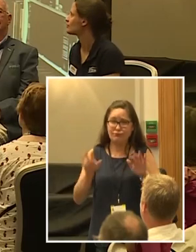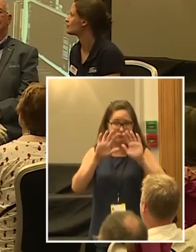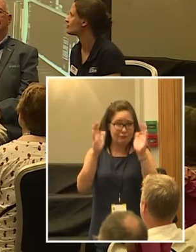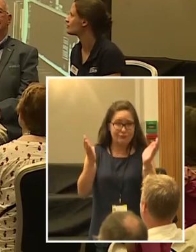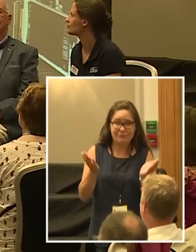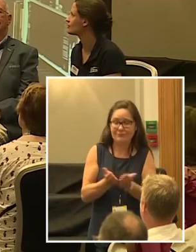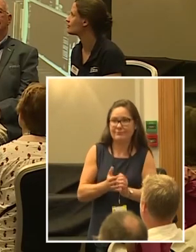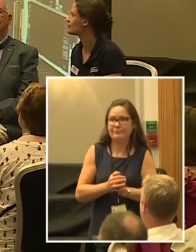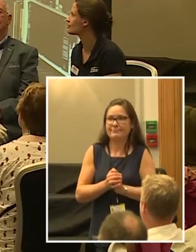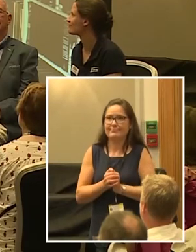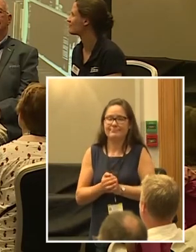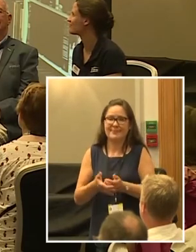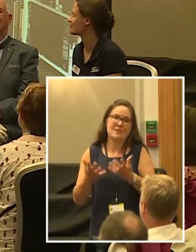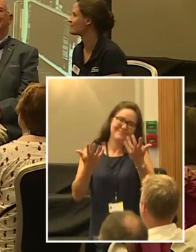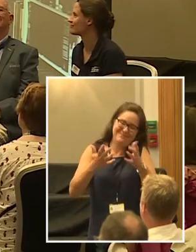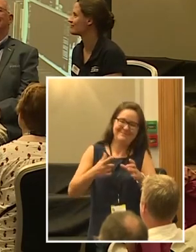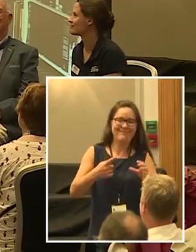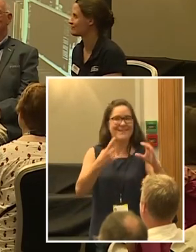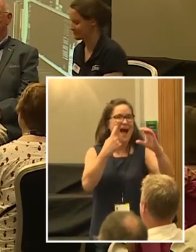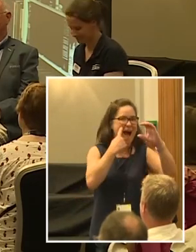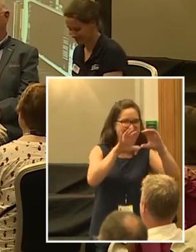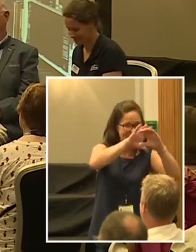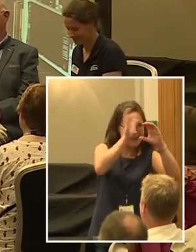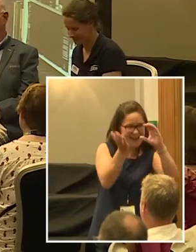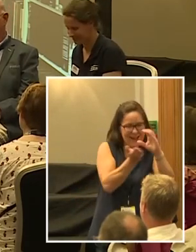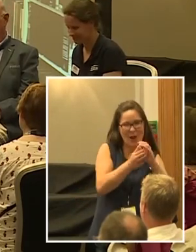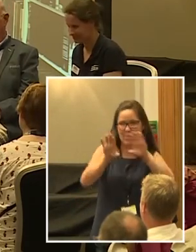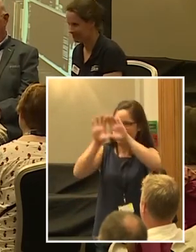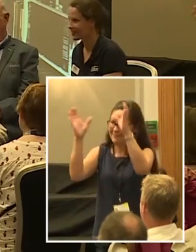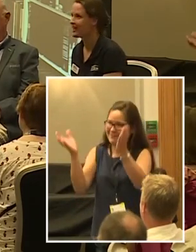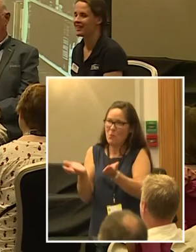it's around the globe of the eye as well as around the globe of the earth.